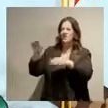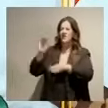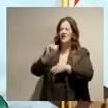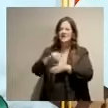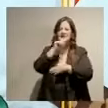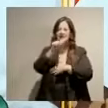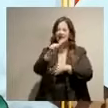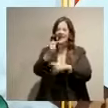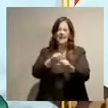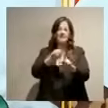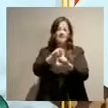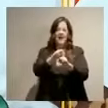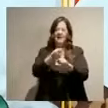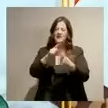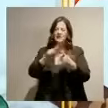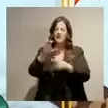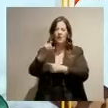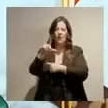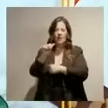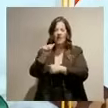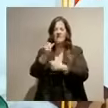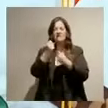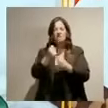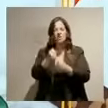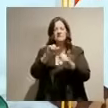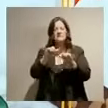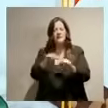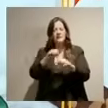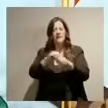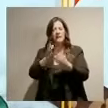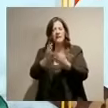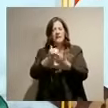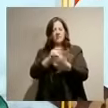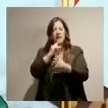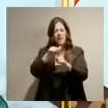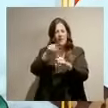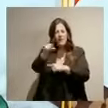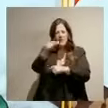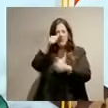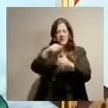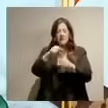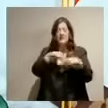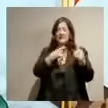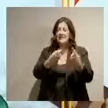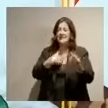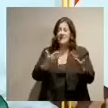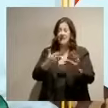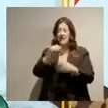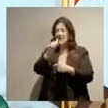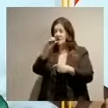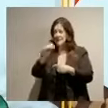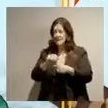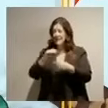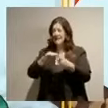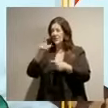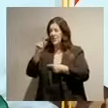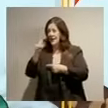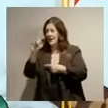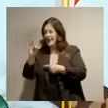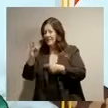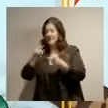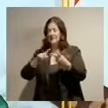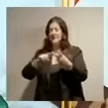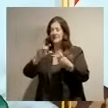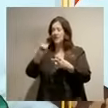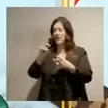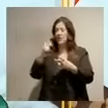direct impact. The COLA remains firm in the budget. And I'll remind you, since I've been here, 10% in 2019. In